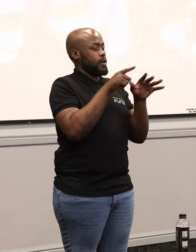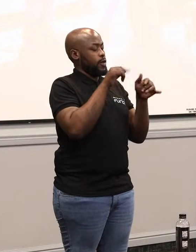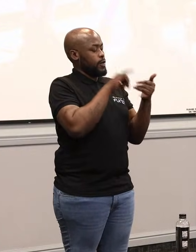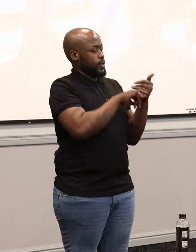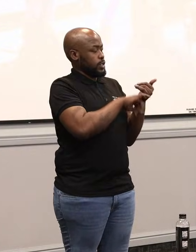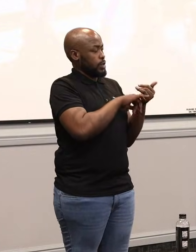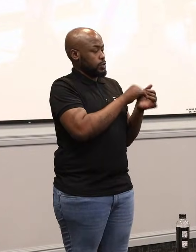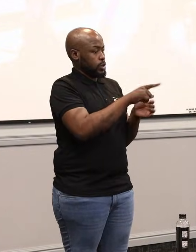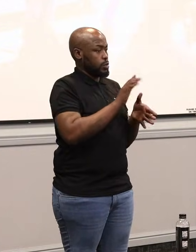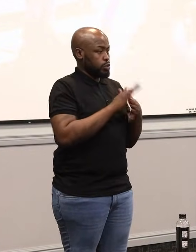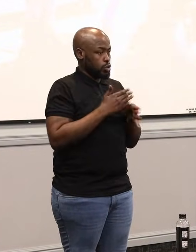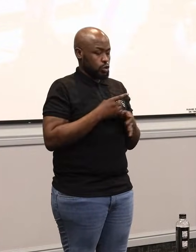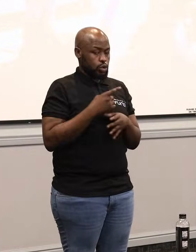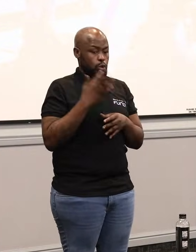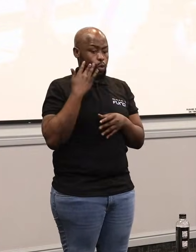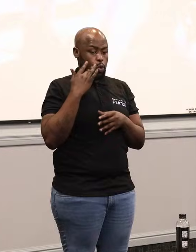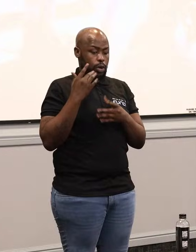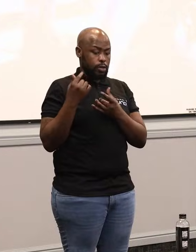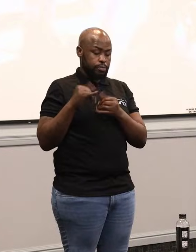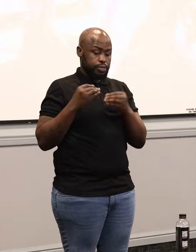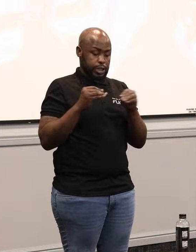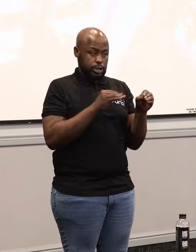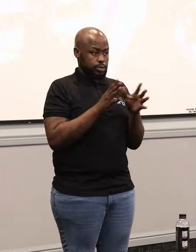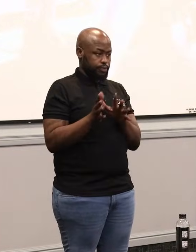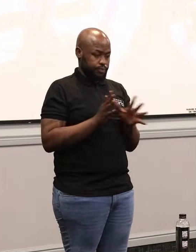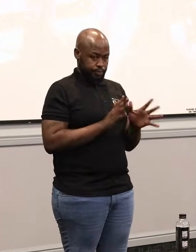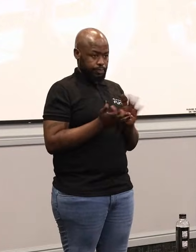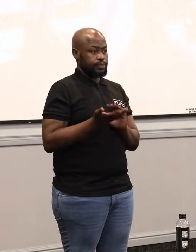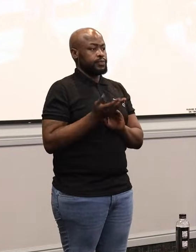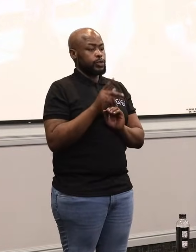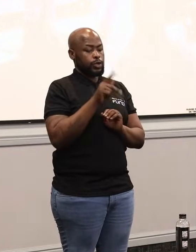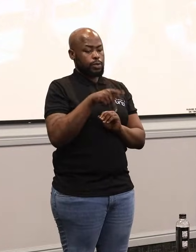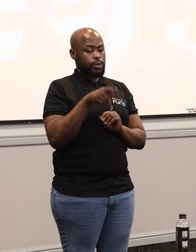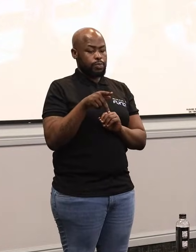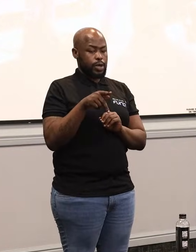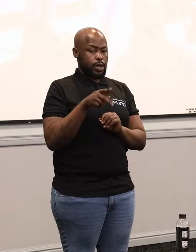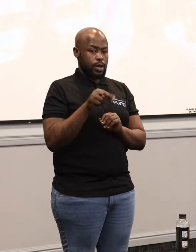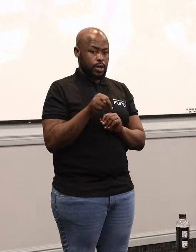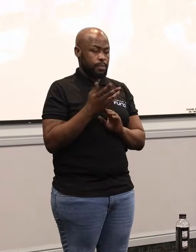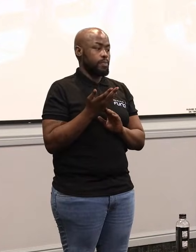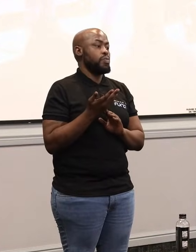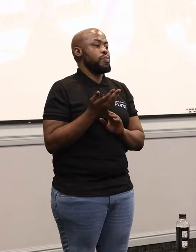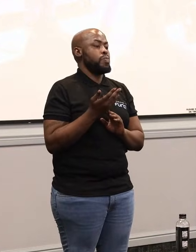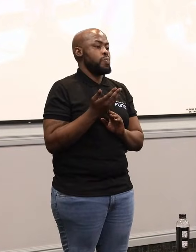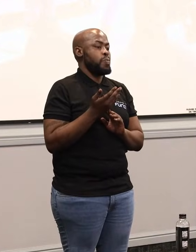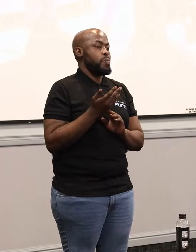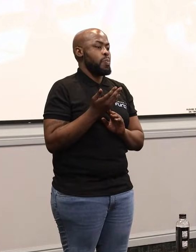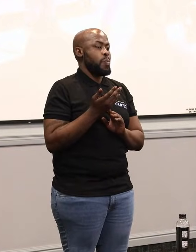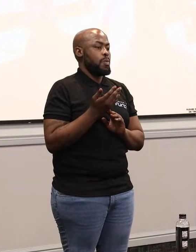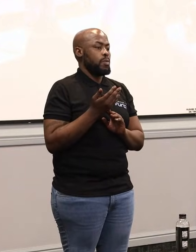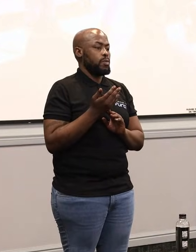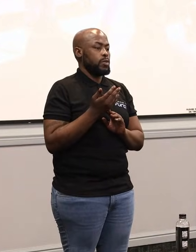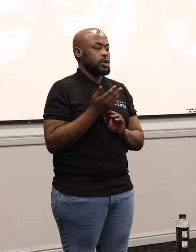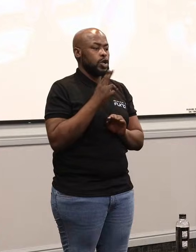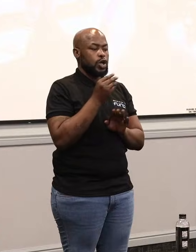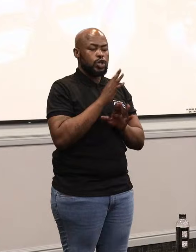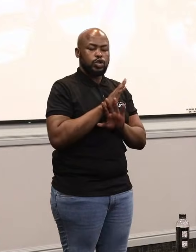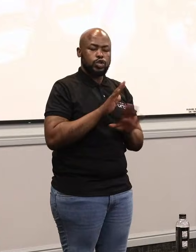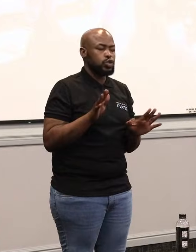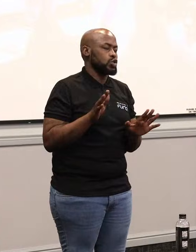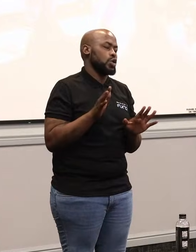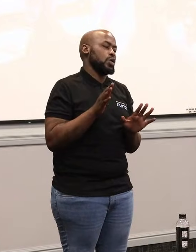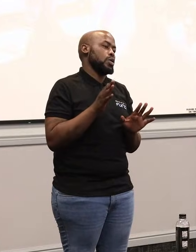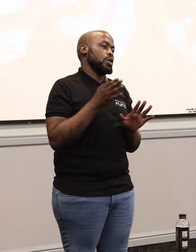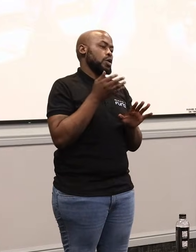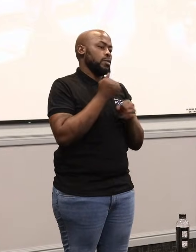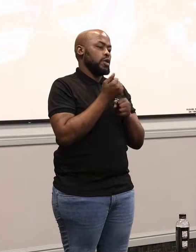Because whilst the intention of the PPN, as Letitia has correctly put it, is that it is not intended to